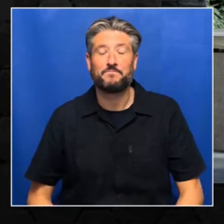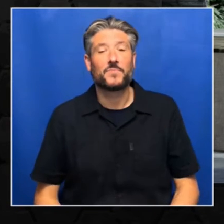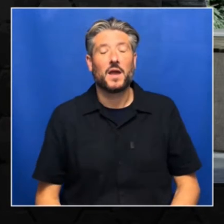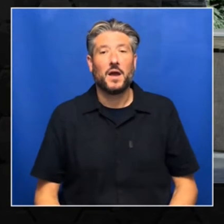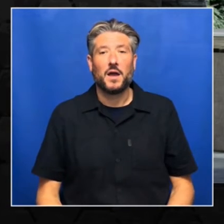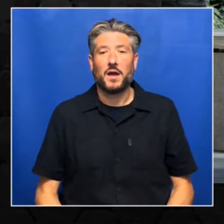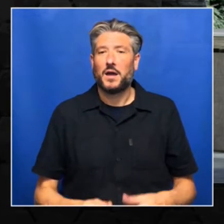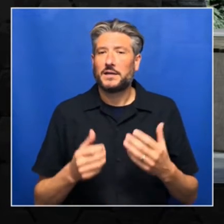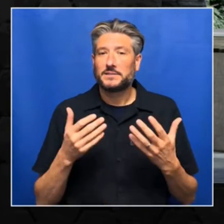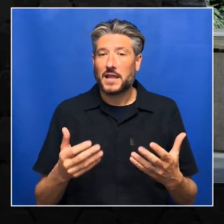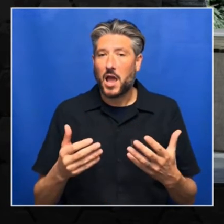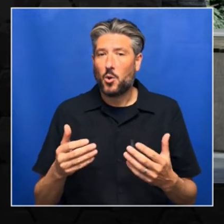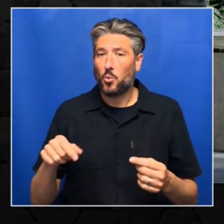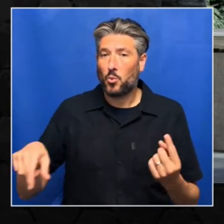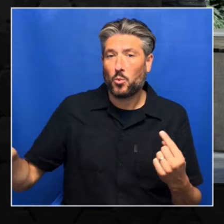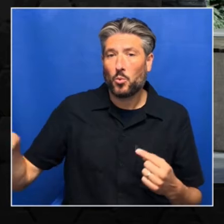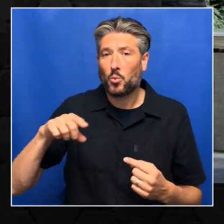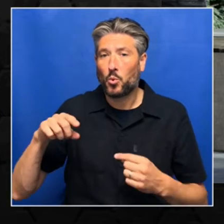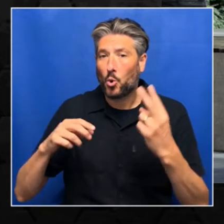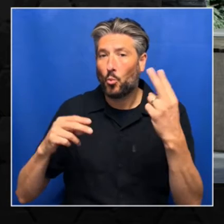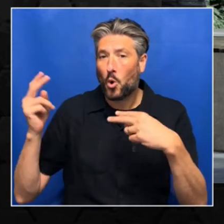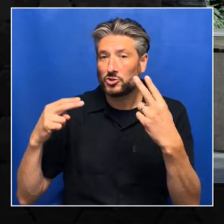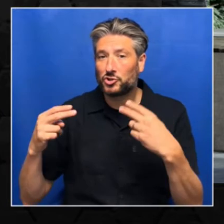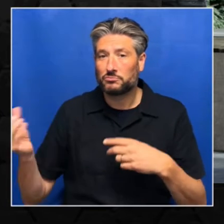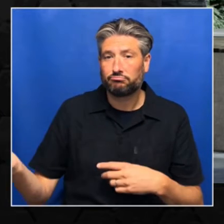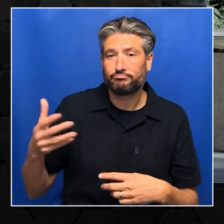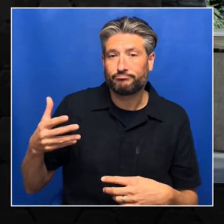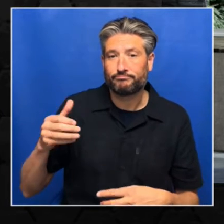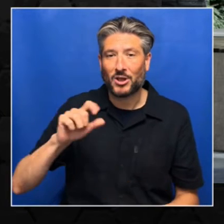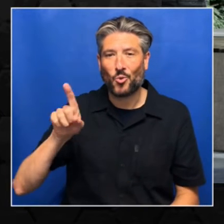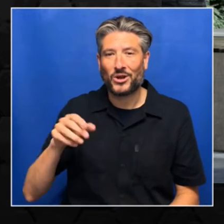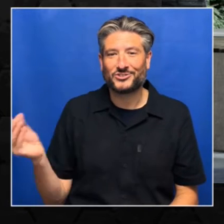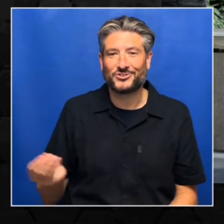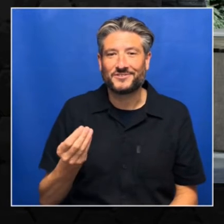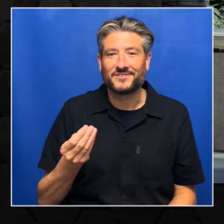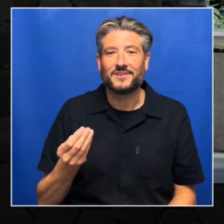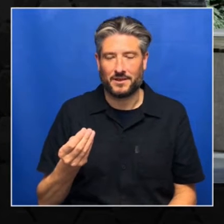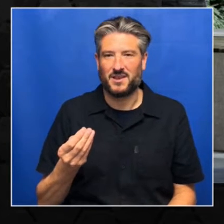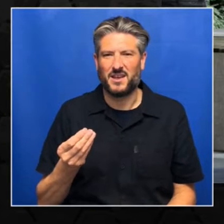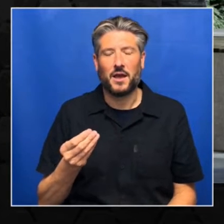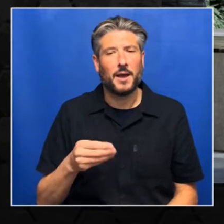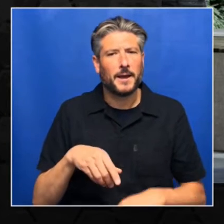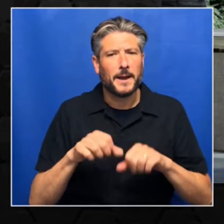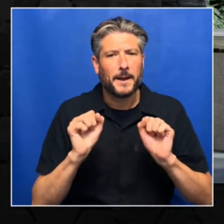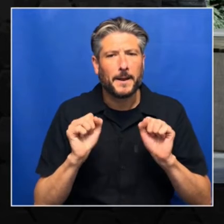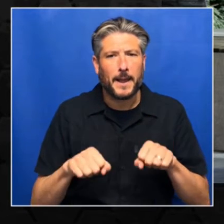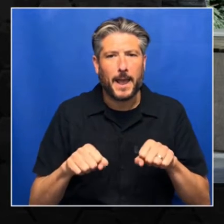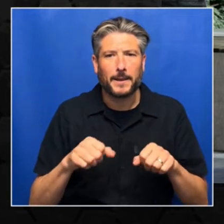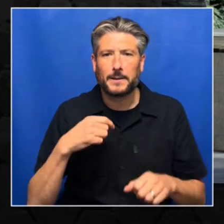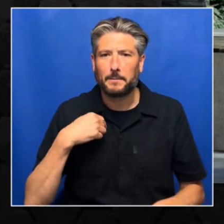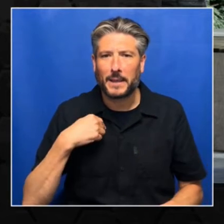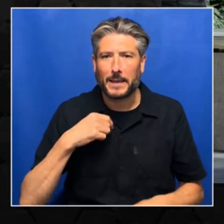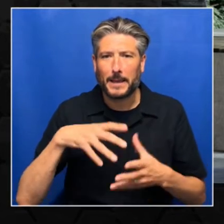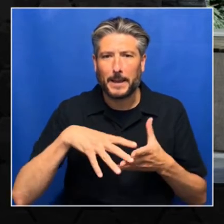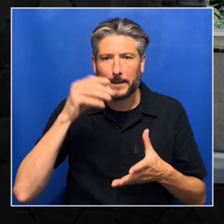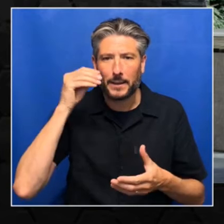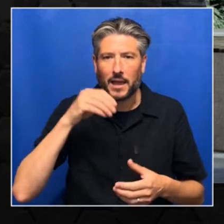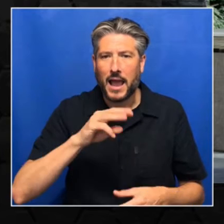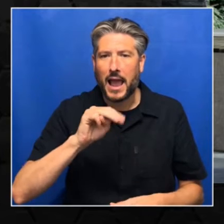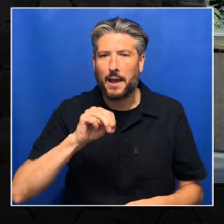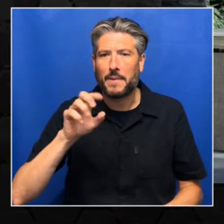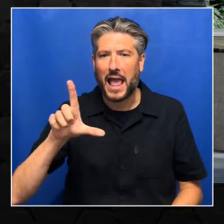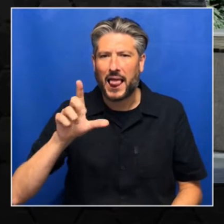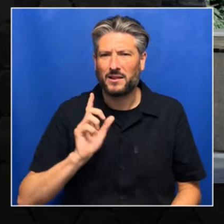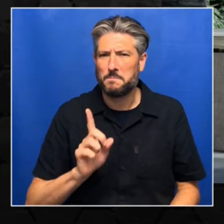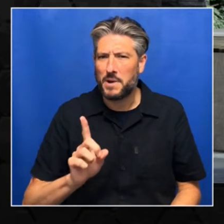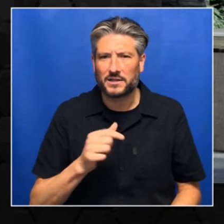from our audience. Marek asks, can I learn machine learning or deep learning without study? And I would rephrase it maybe and add a little